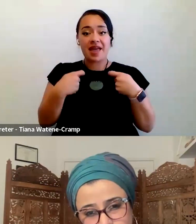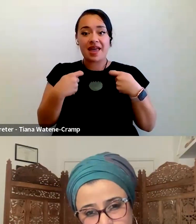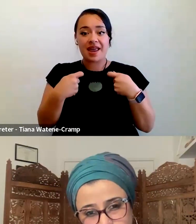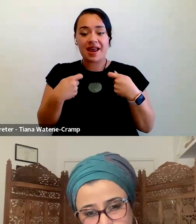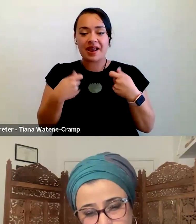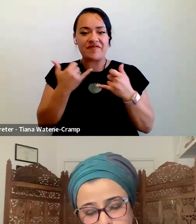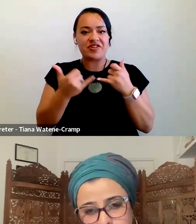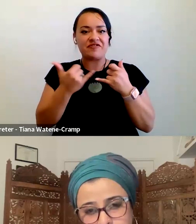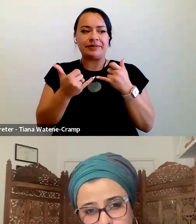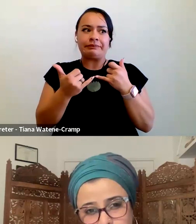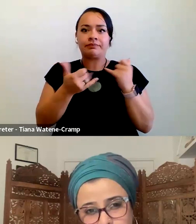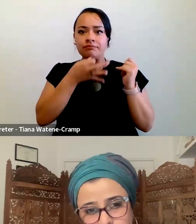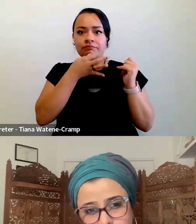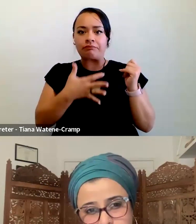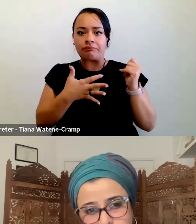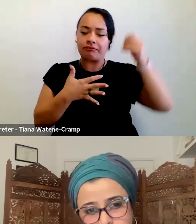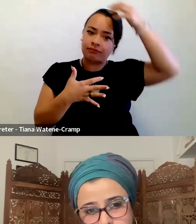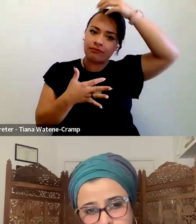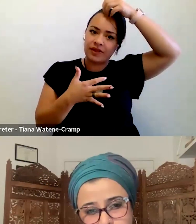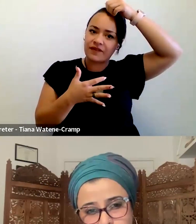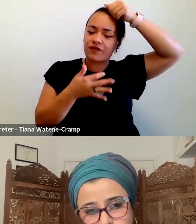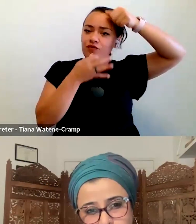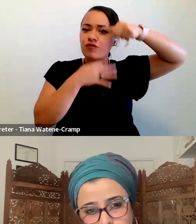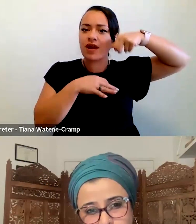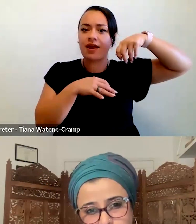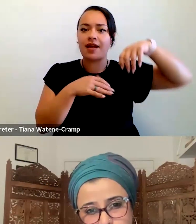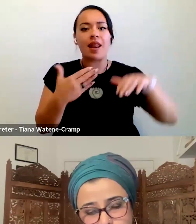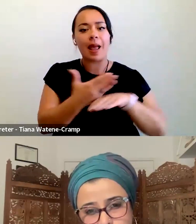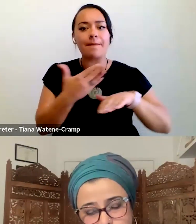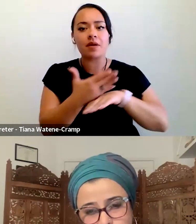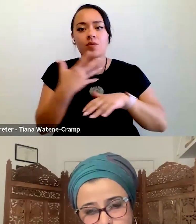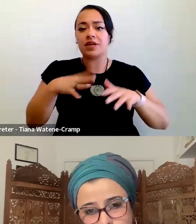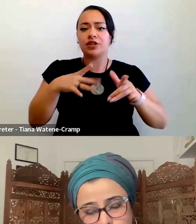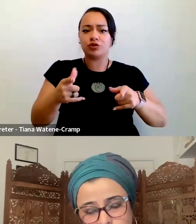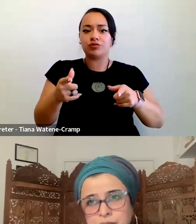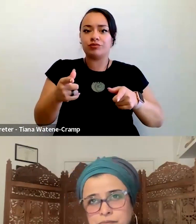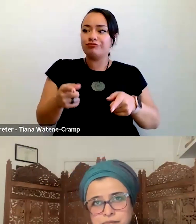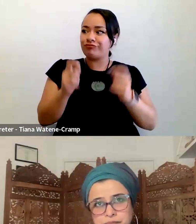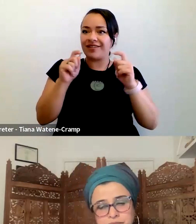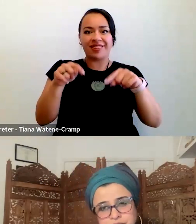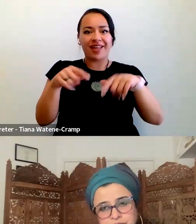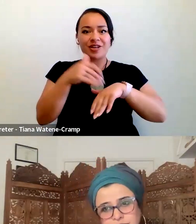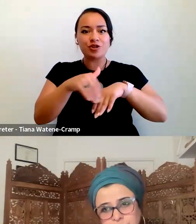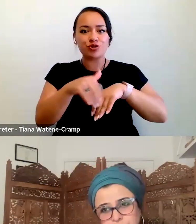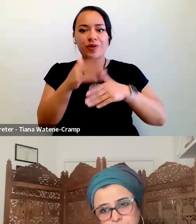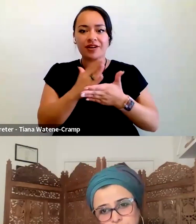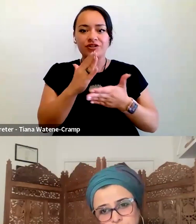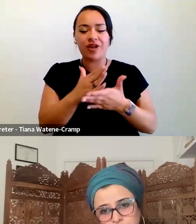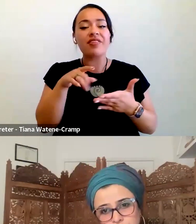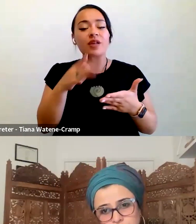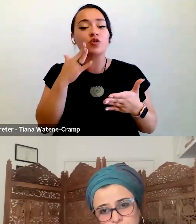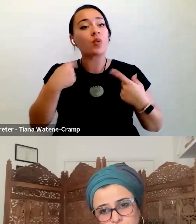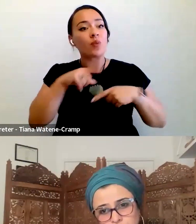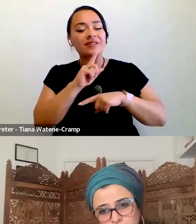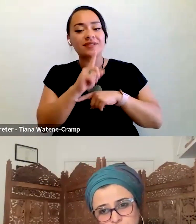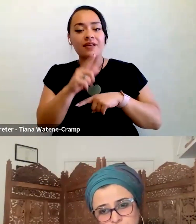precarious. It's precarious labor. It's precarious. It needs to be addressed, actually. And again, this is when we say, what if you